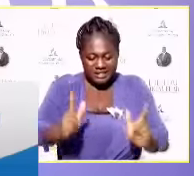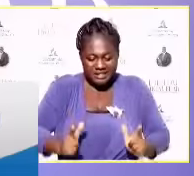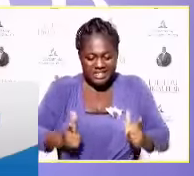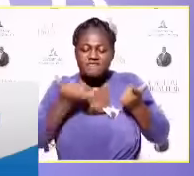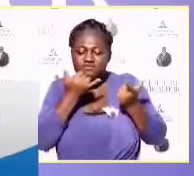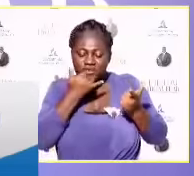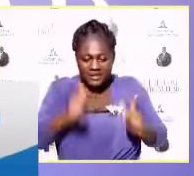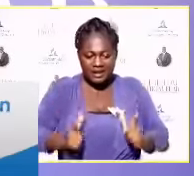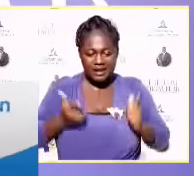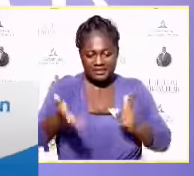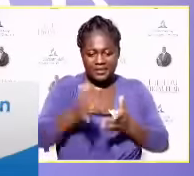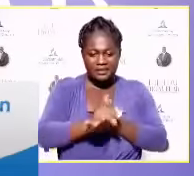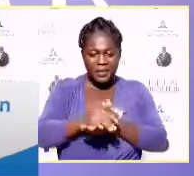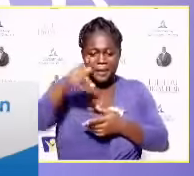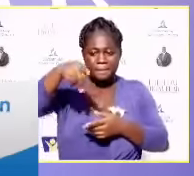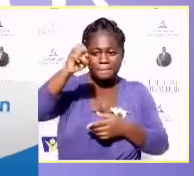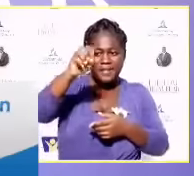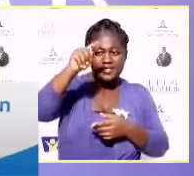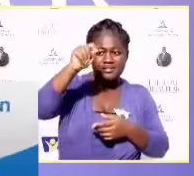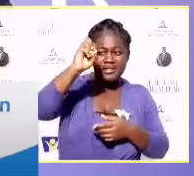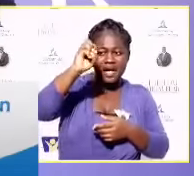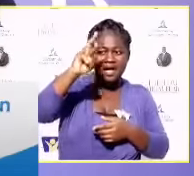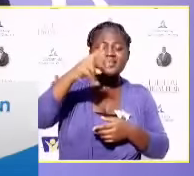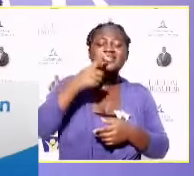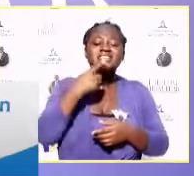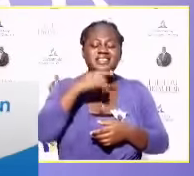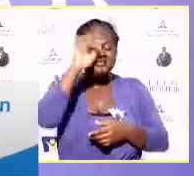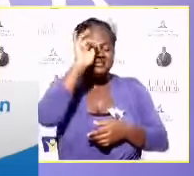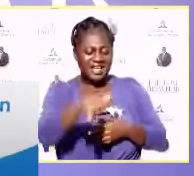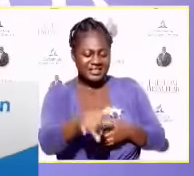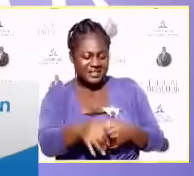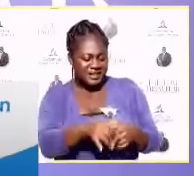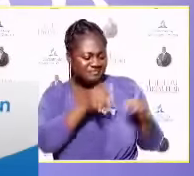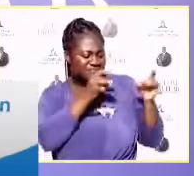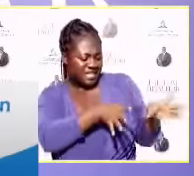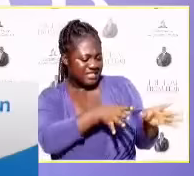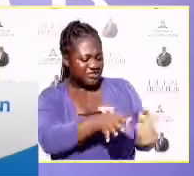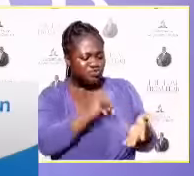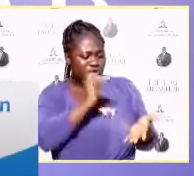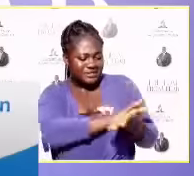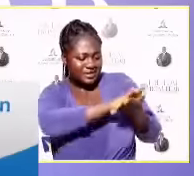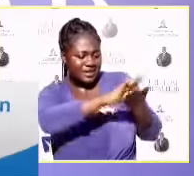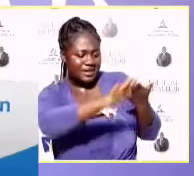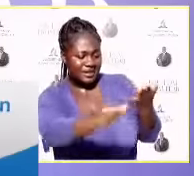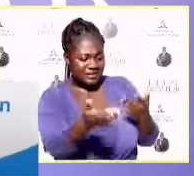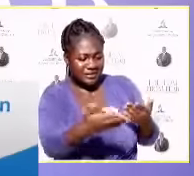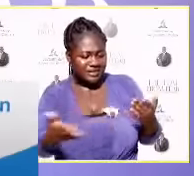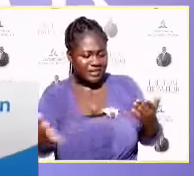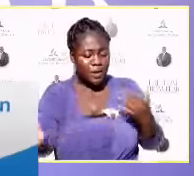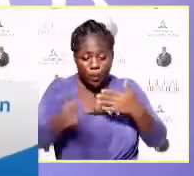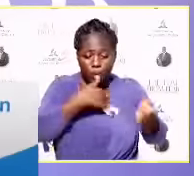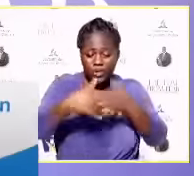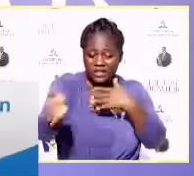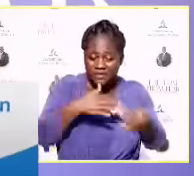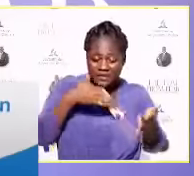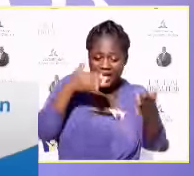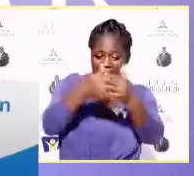Peter calls it filthy. Peter said, "Na eye fia de." Anything contrary to the law of